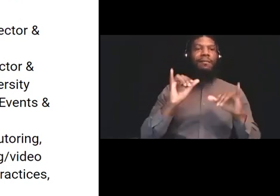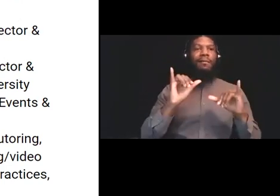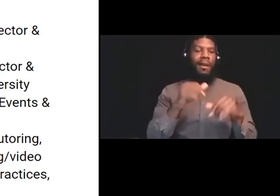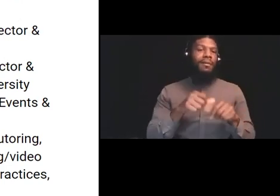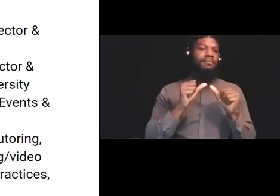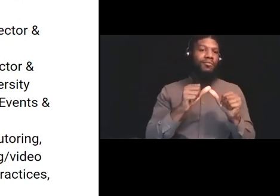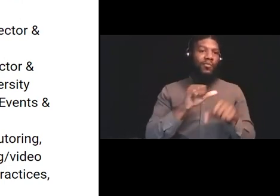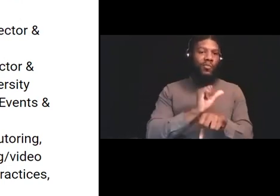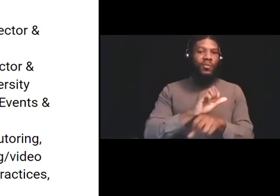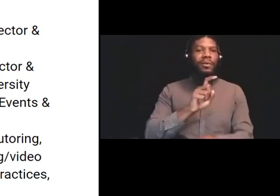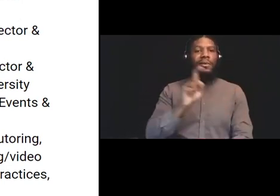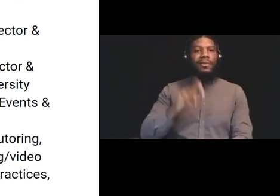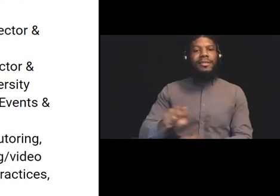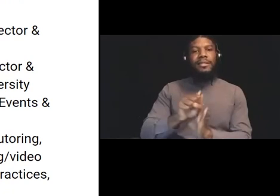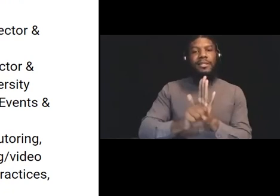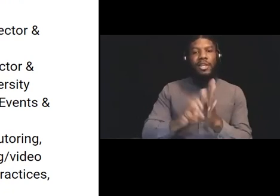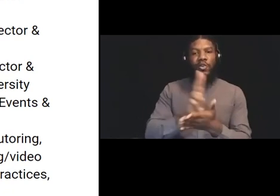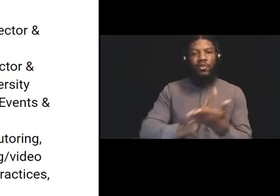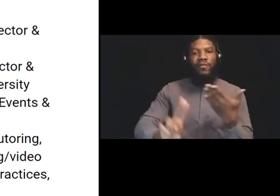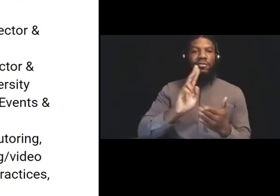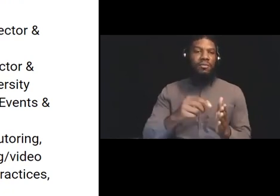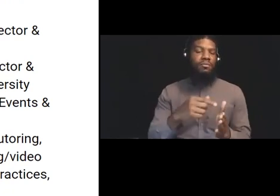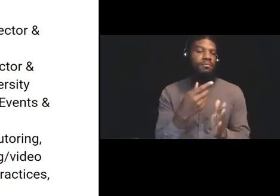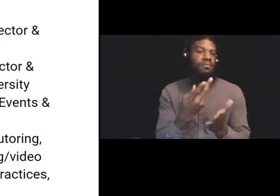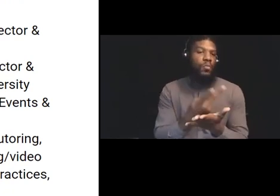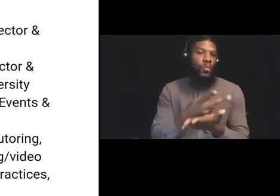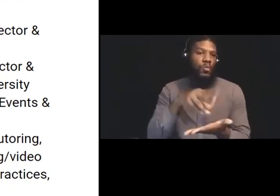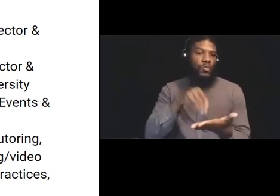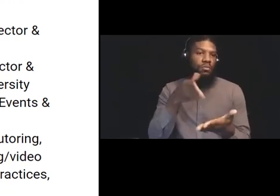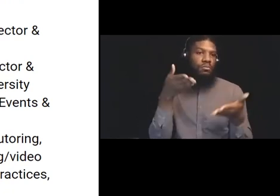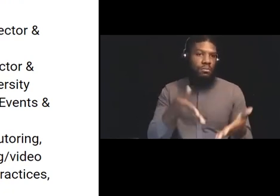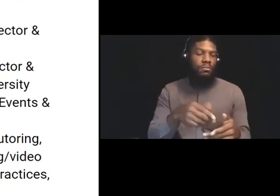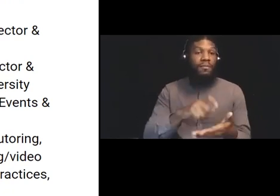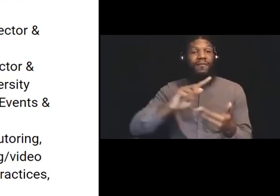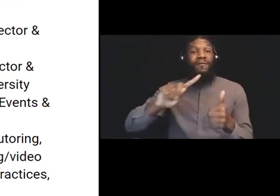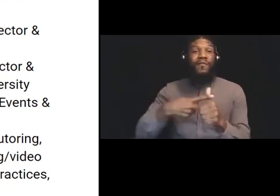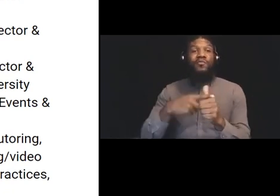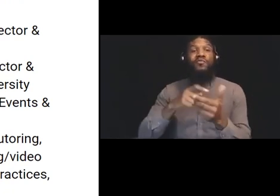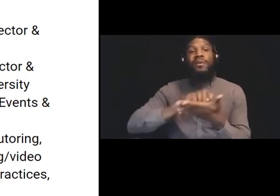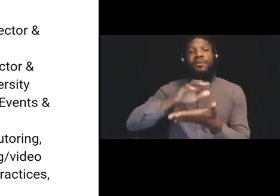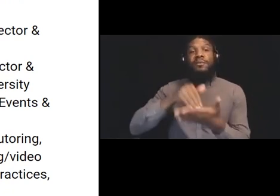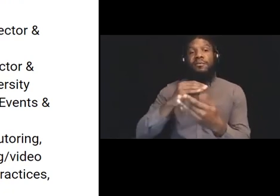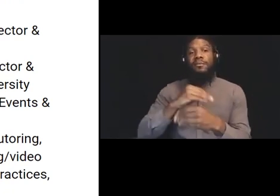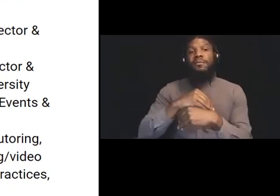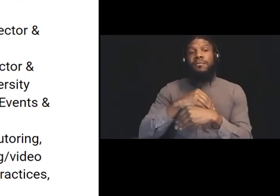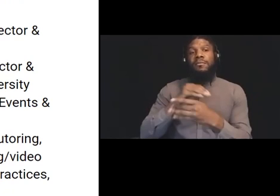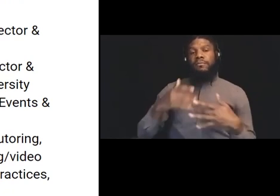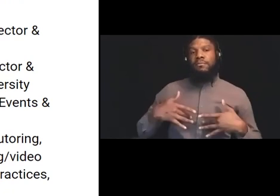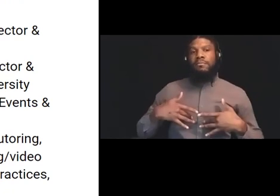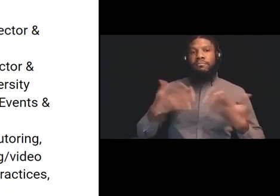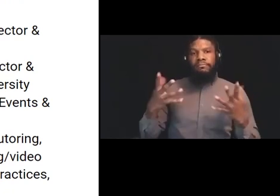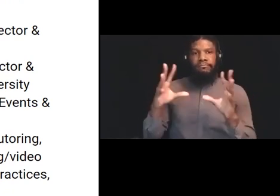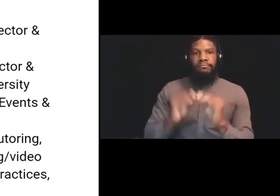Texas State University. And my first writing center conference was IWCA in 2012 in San